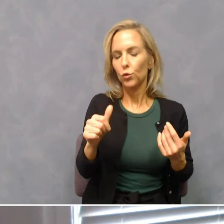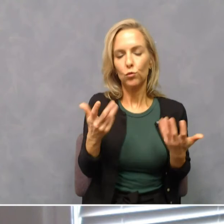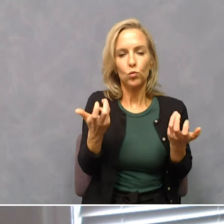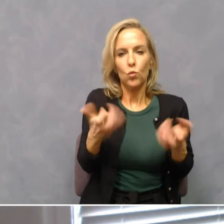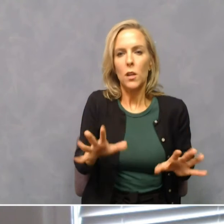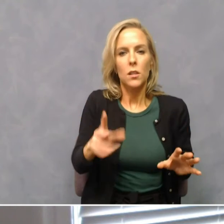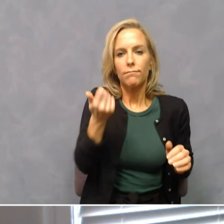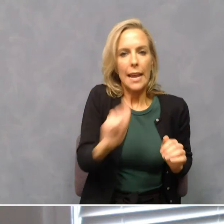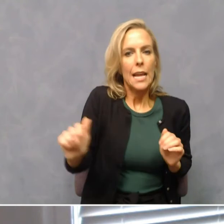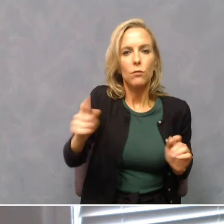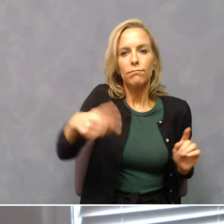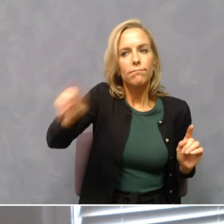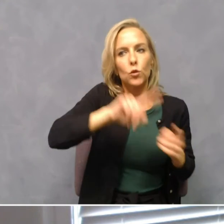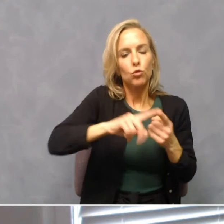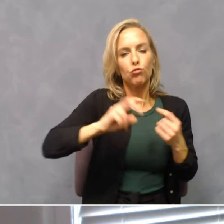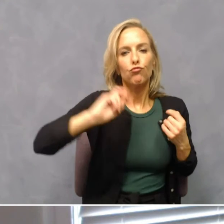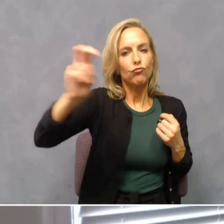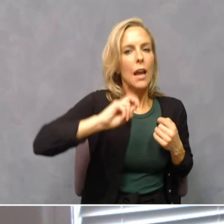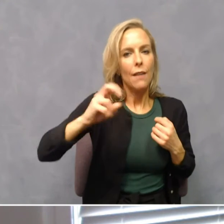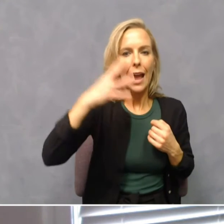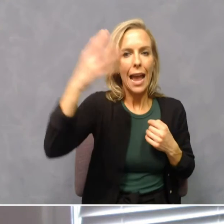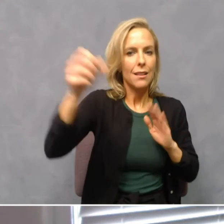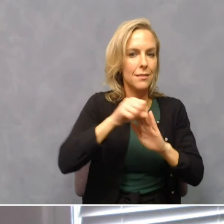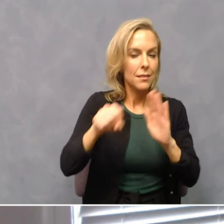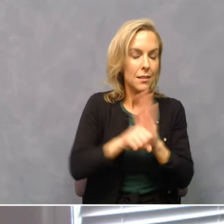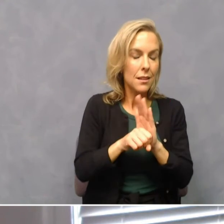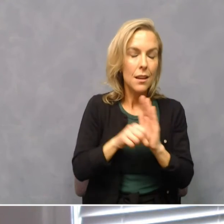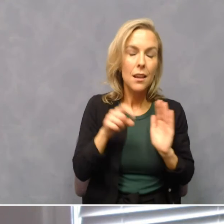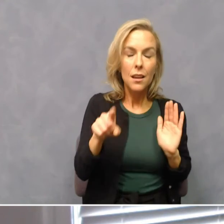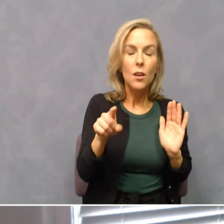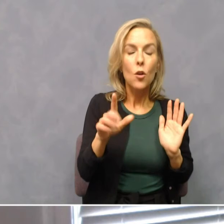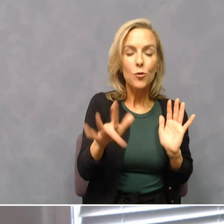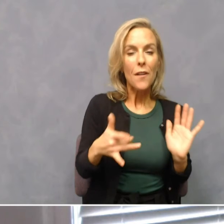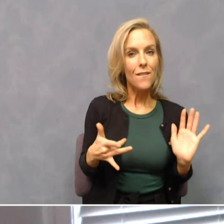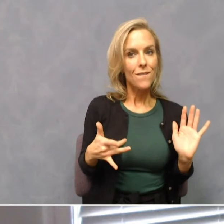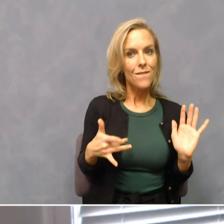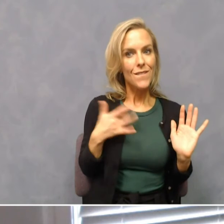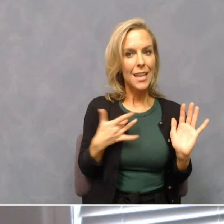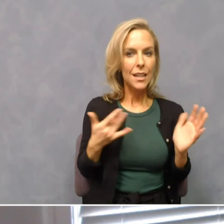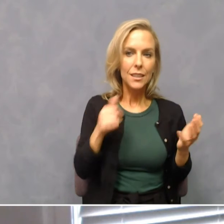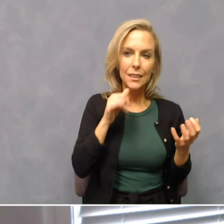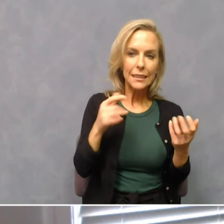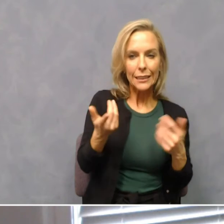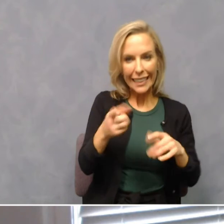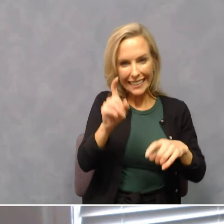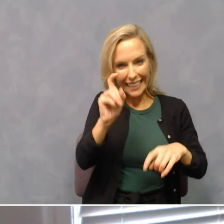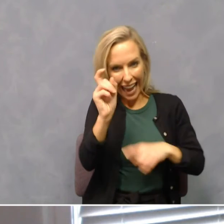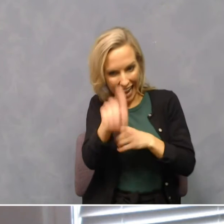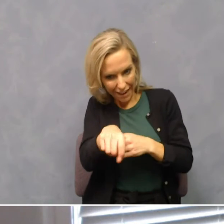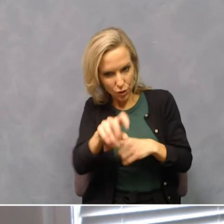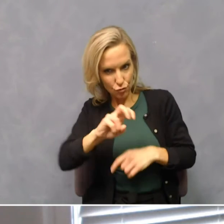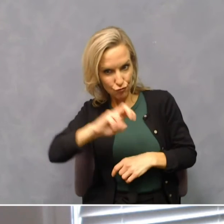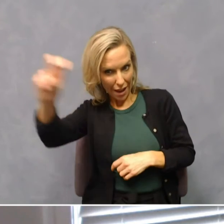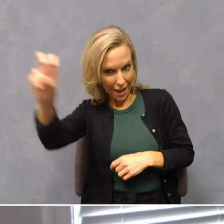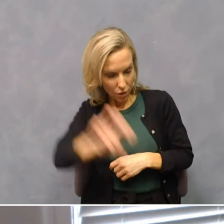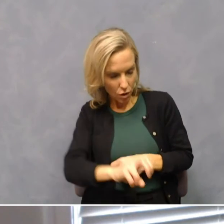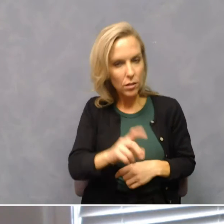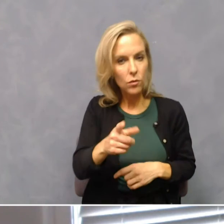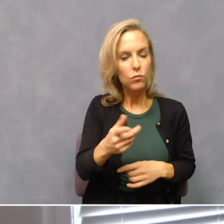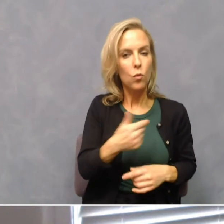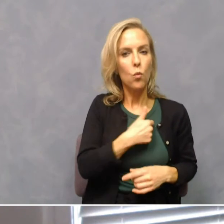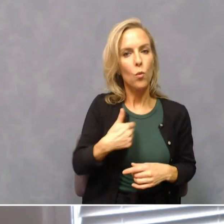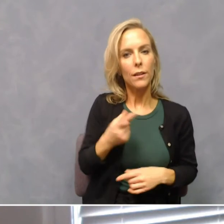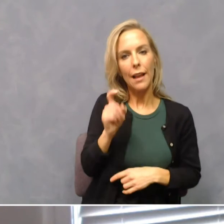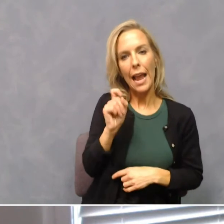you do decide to travel, despite that strong urging to not travel, when you come back, you're asked to voluntarily quarantine